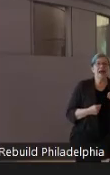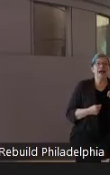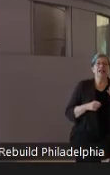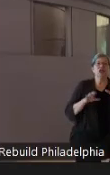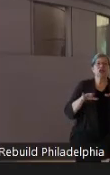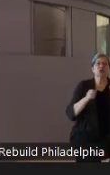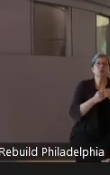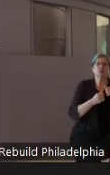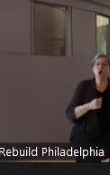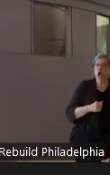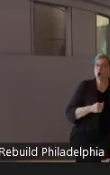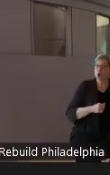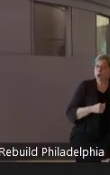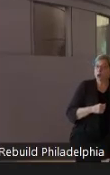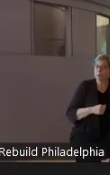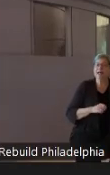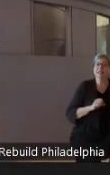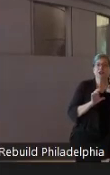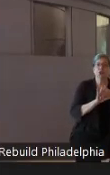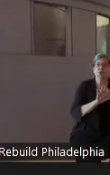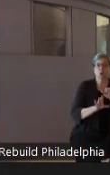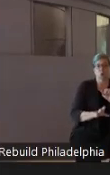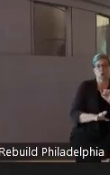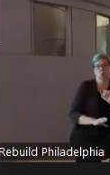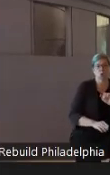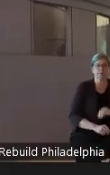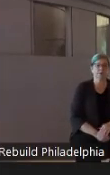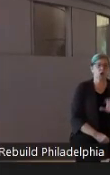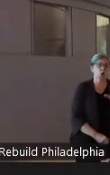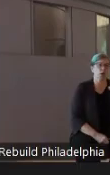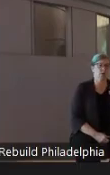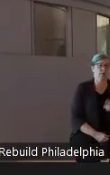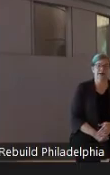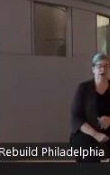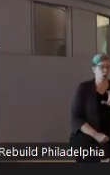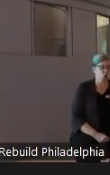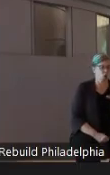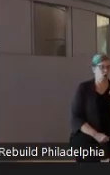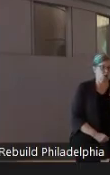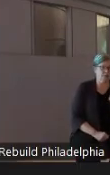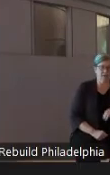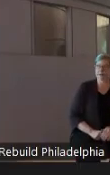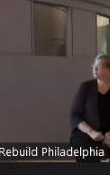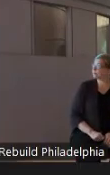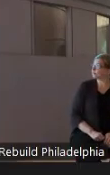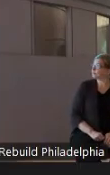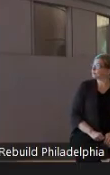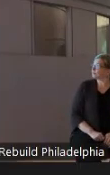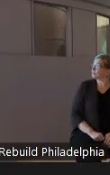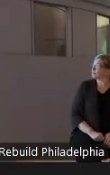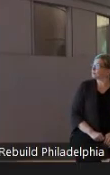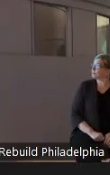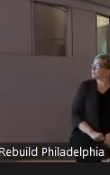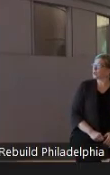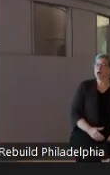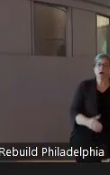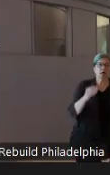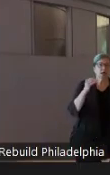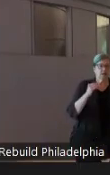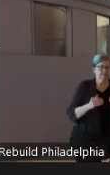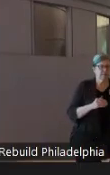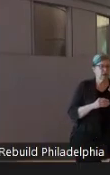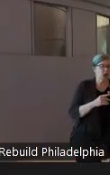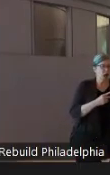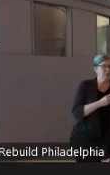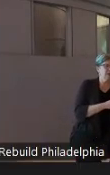as well. And so if we go to the next slide, option A, the unique equipment. So I